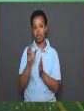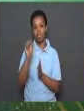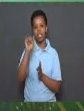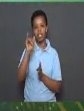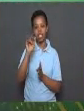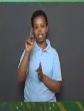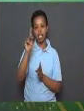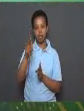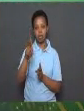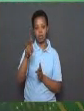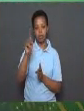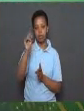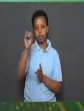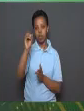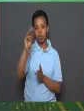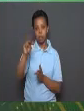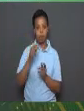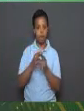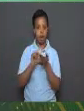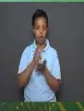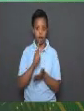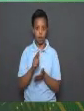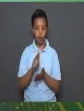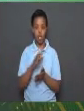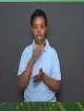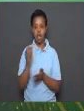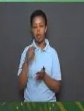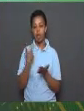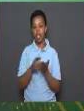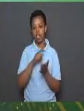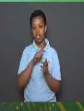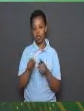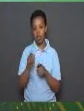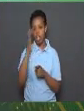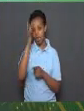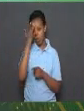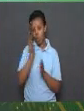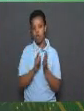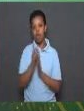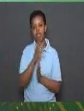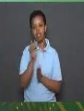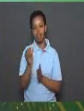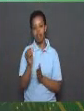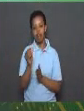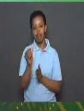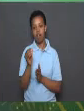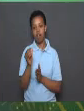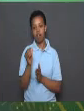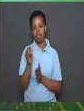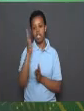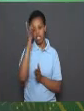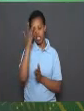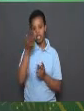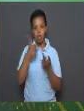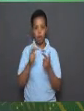They result from an infection, presence, and growth of disease-causing